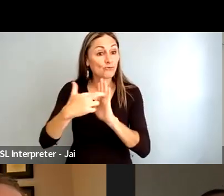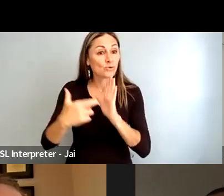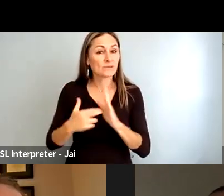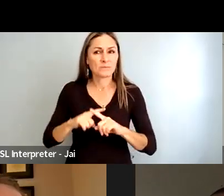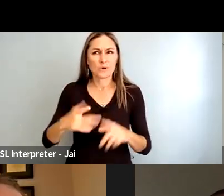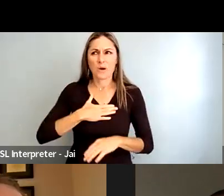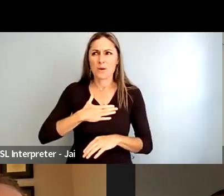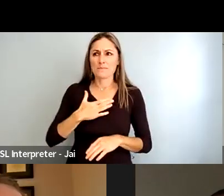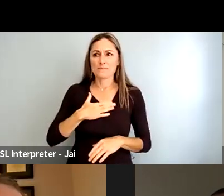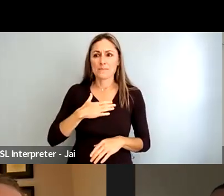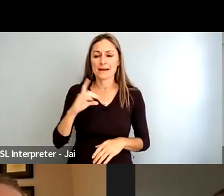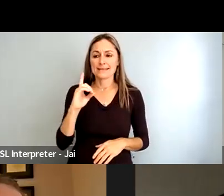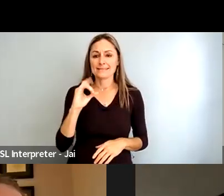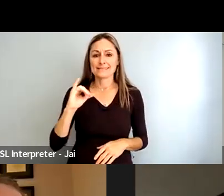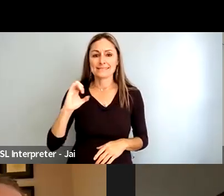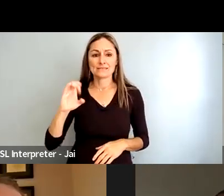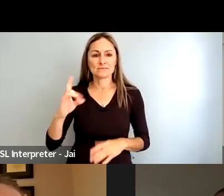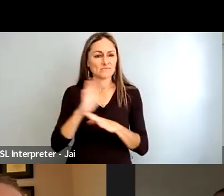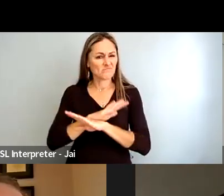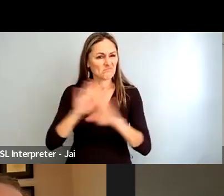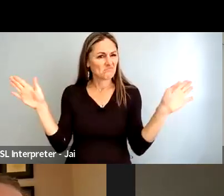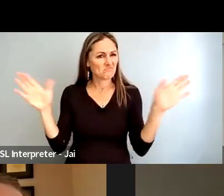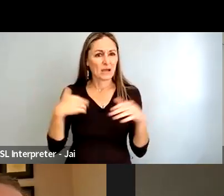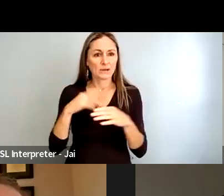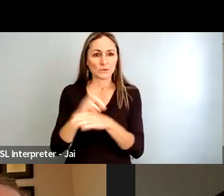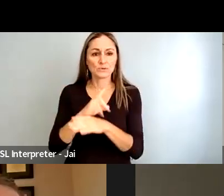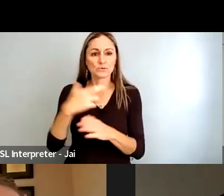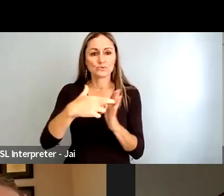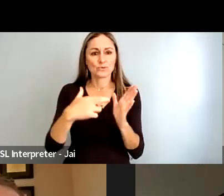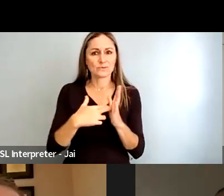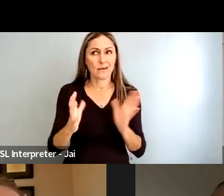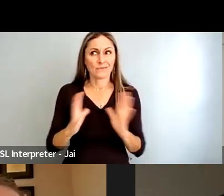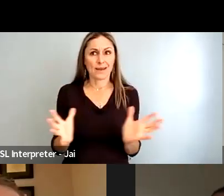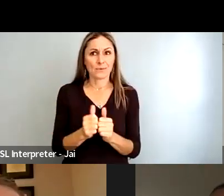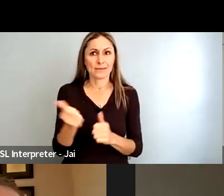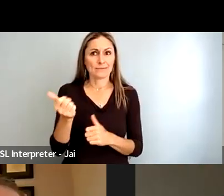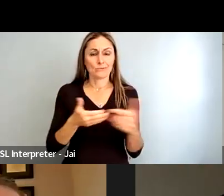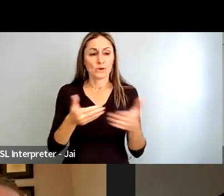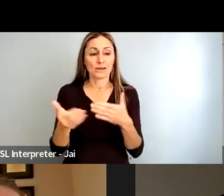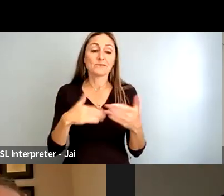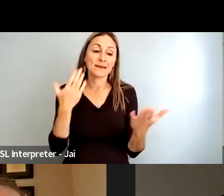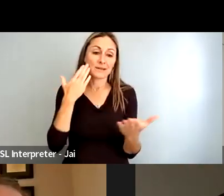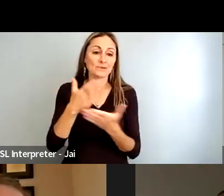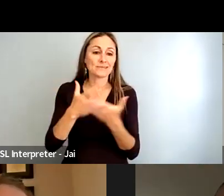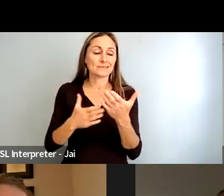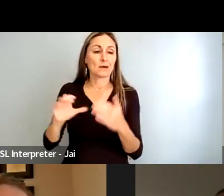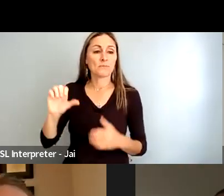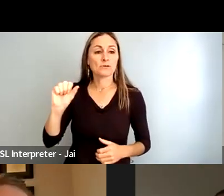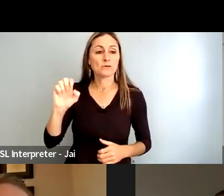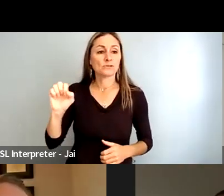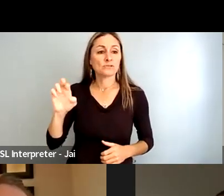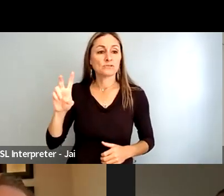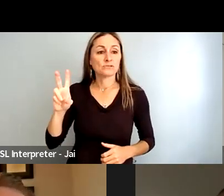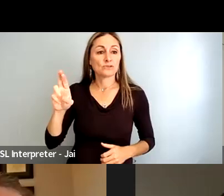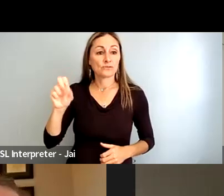Discord server, I don't use rules. I'm fine with whatever. But I know on certain servers, they use